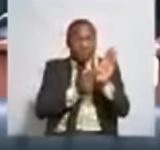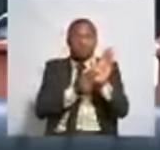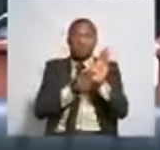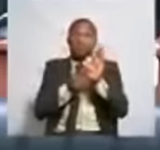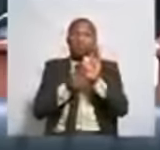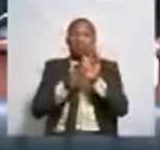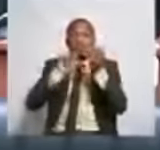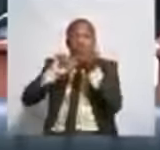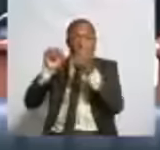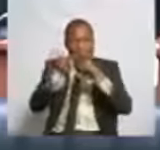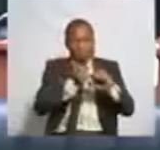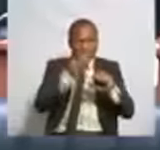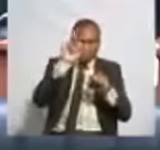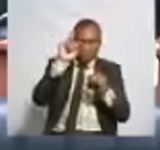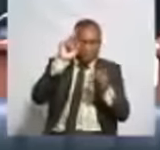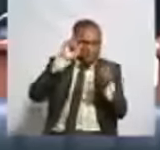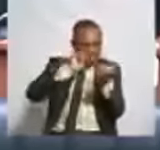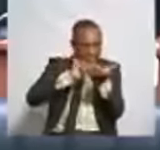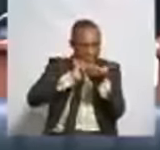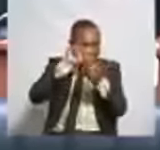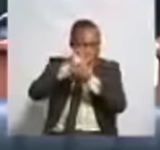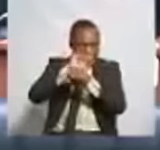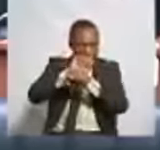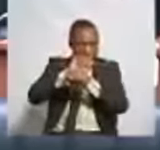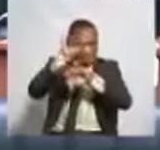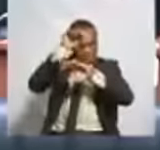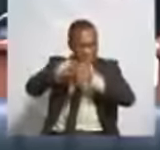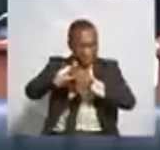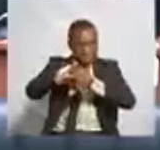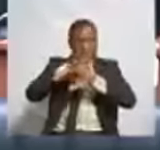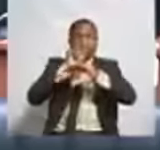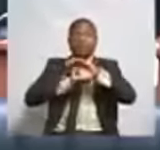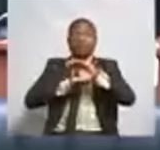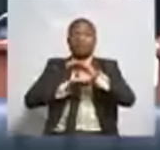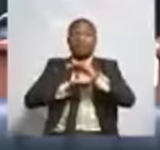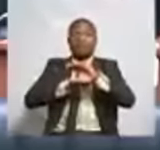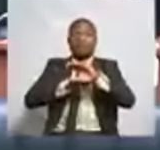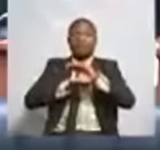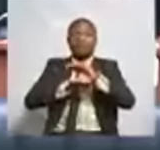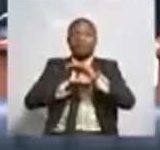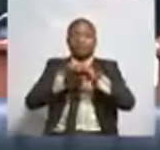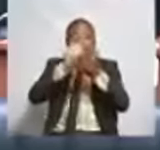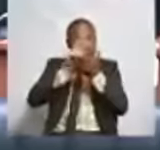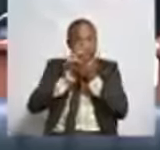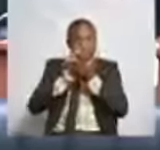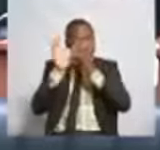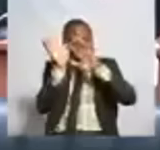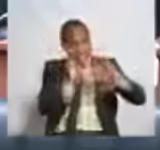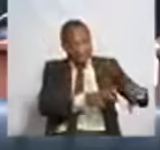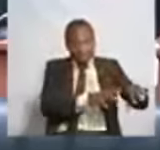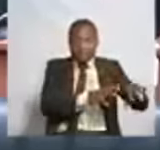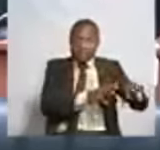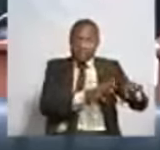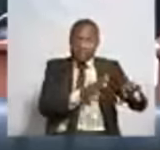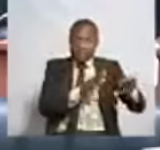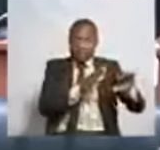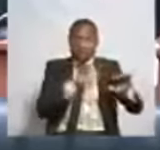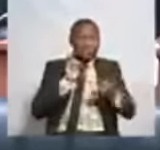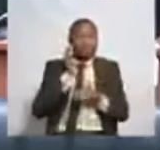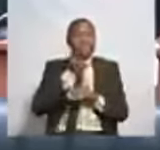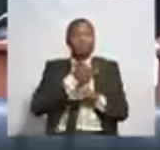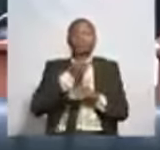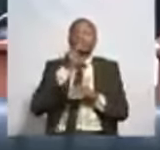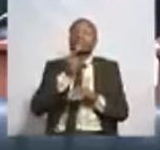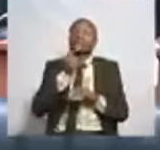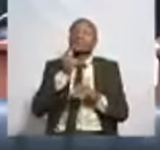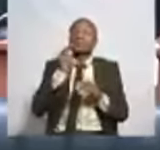nurse who will be working in the night shift because of the debt they left us with. I've been told, please try to